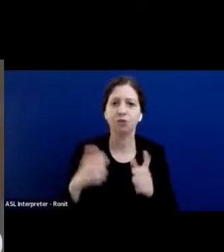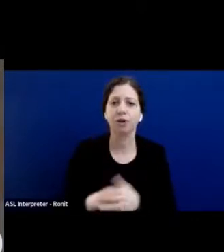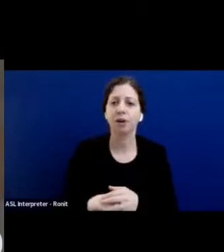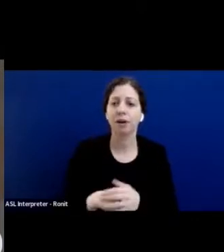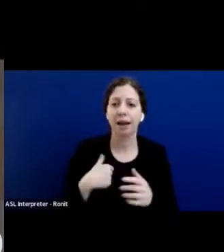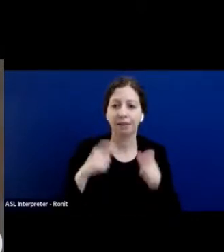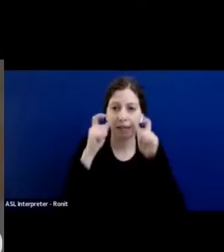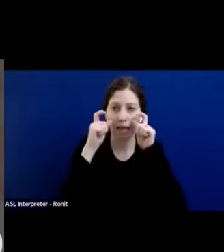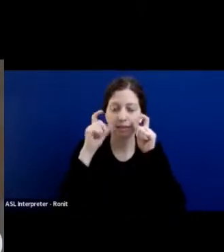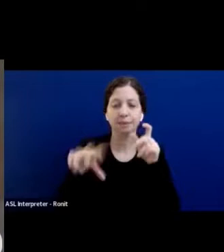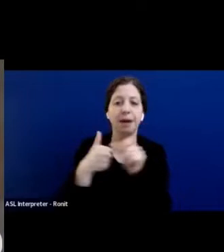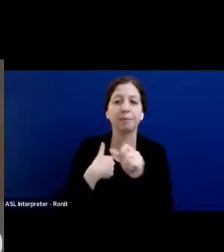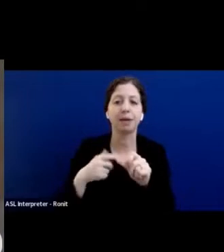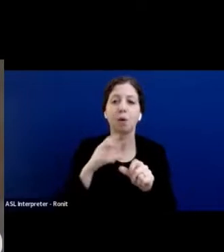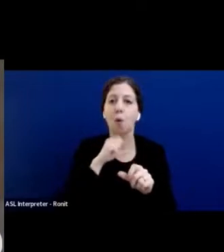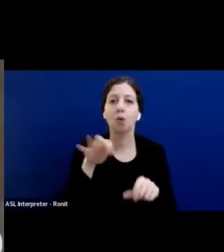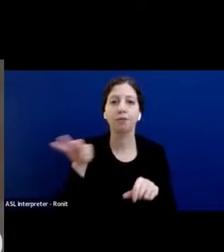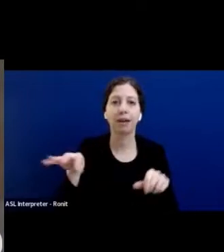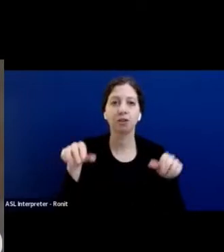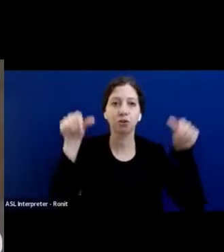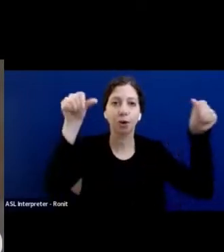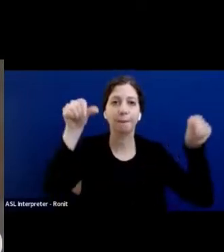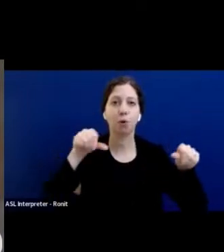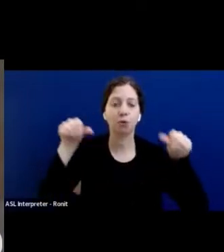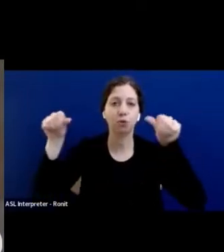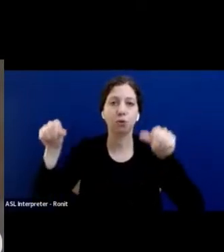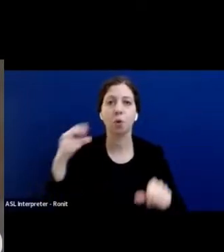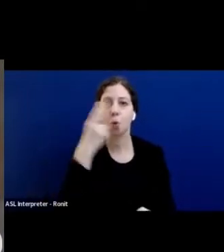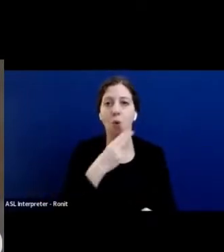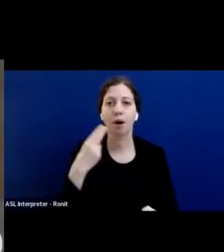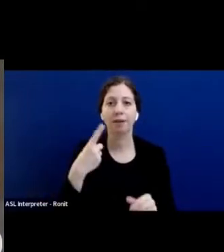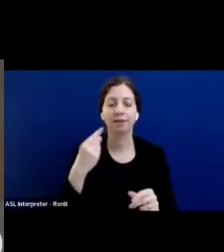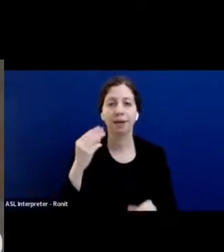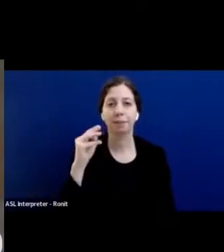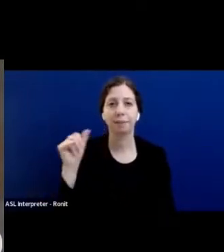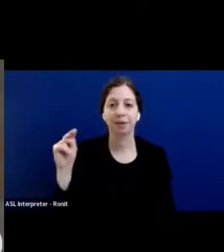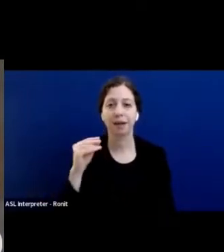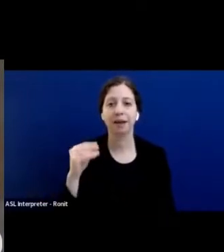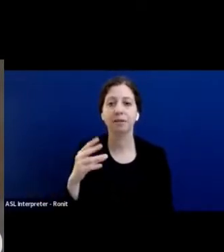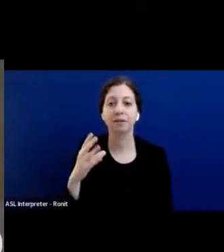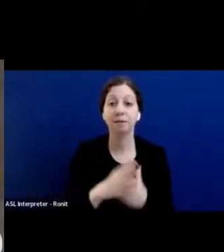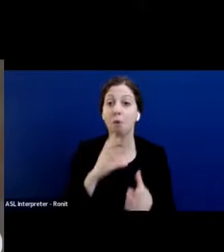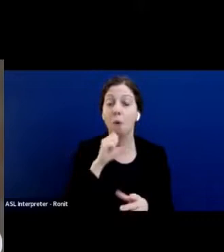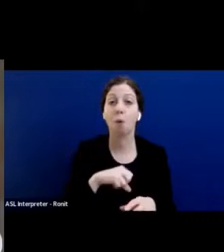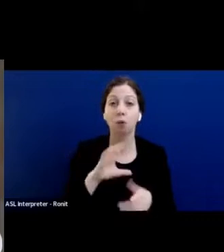some old-fashioned posters of Hawaii and Minnesota and some old movie theater seats. I have the honor